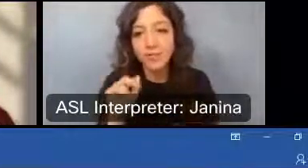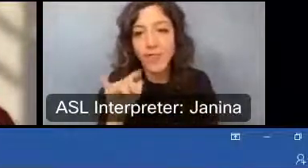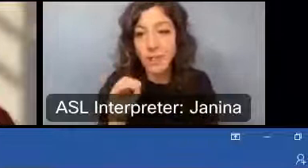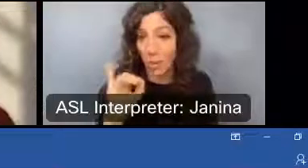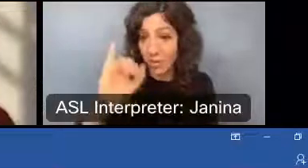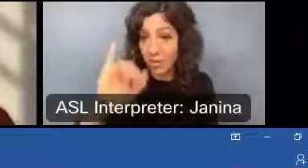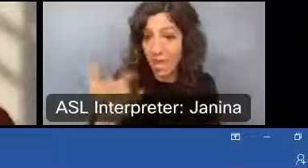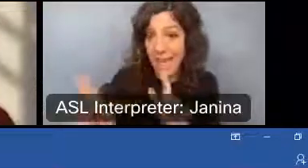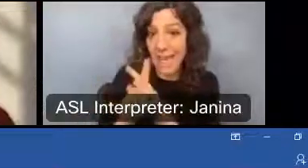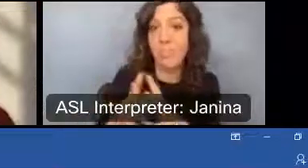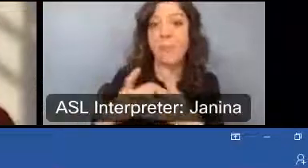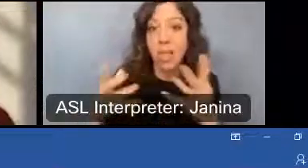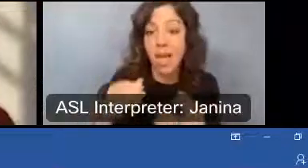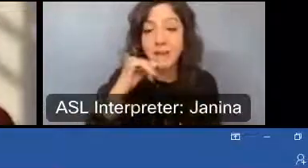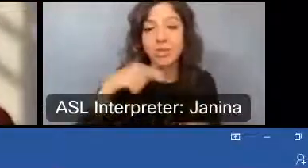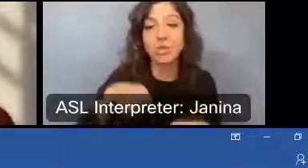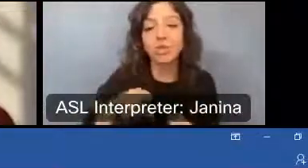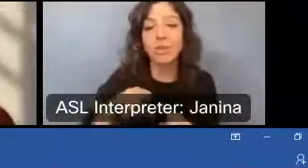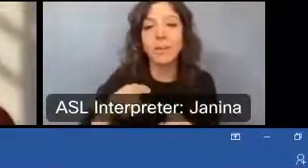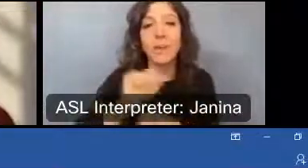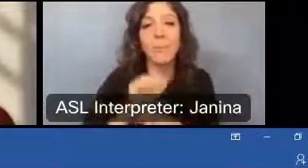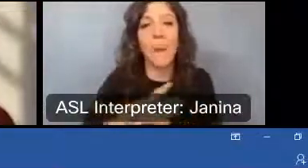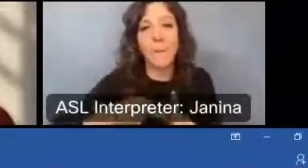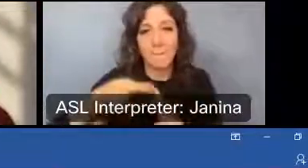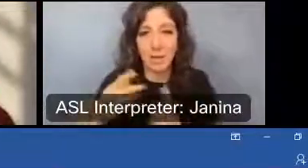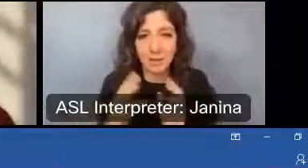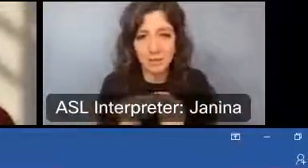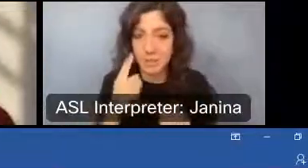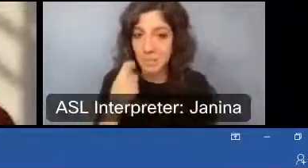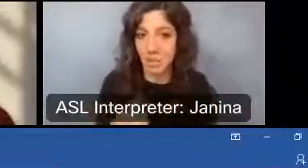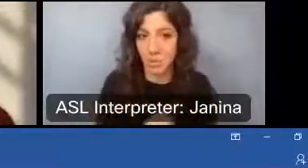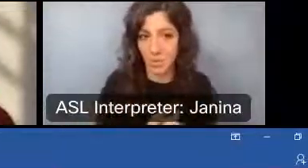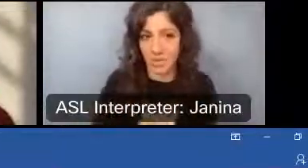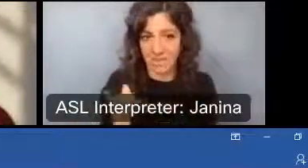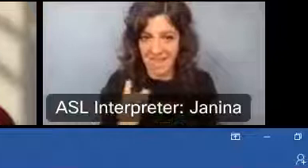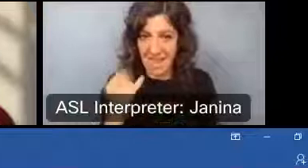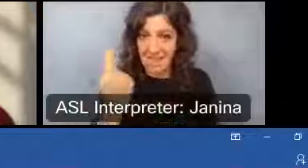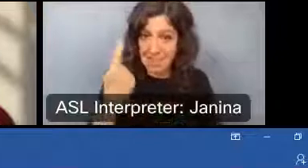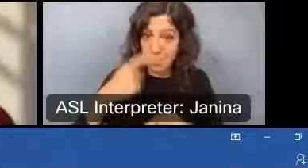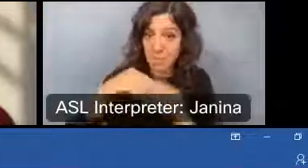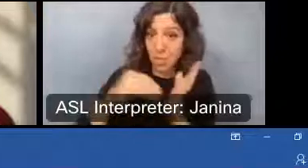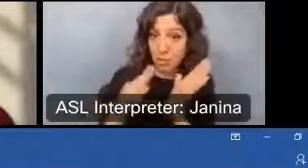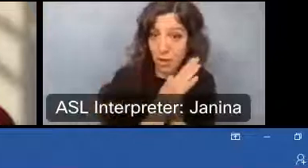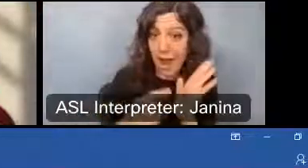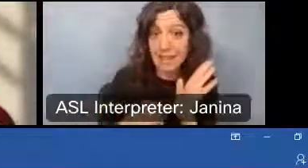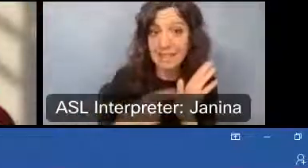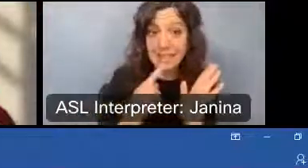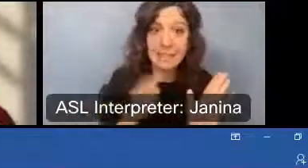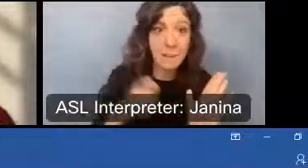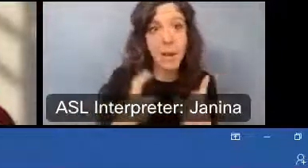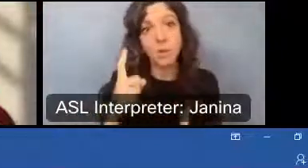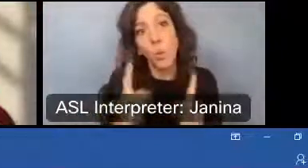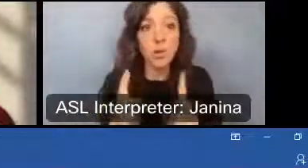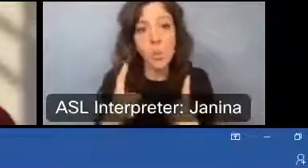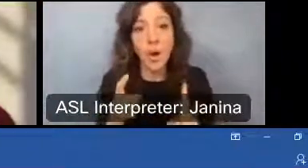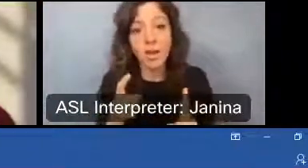specialist meeting because we don't believe anything that actually is in writing that says it has to be a 1-to-1 ratio.